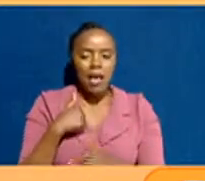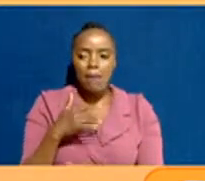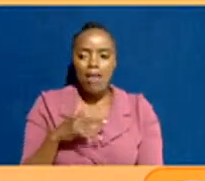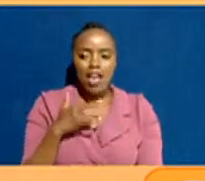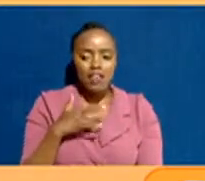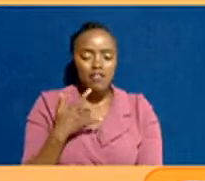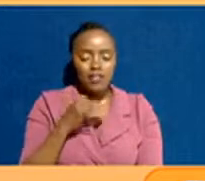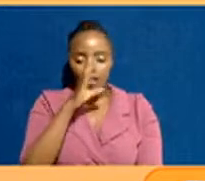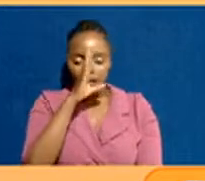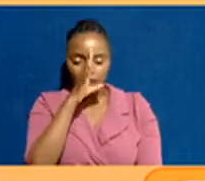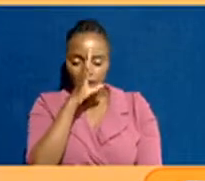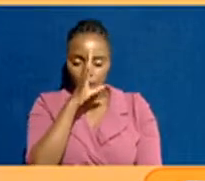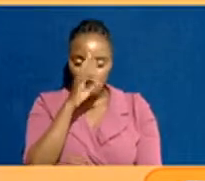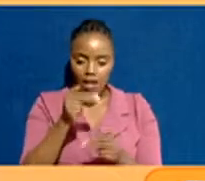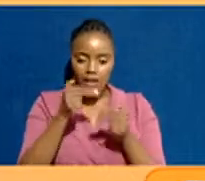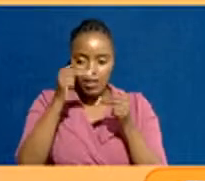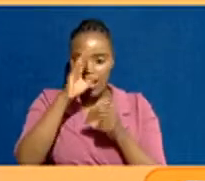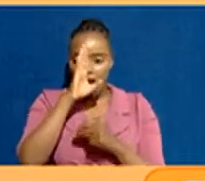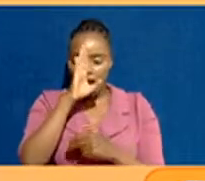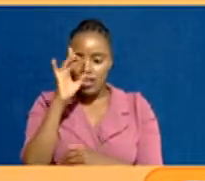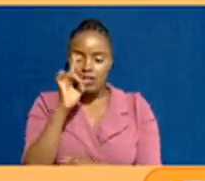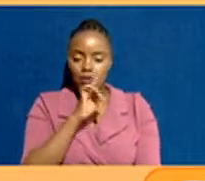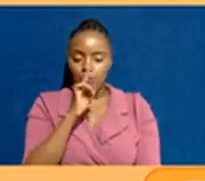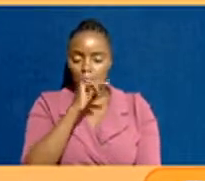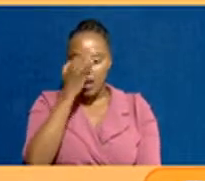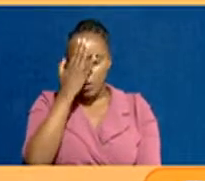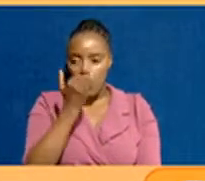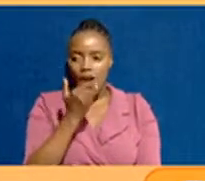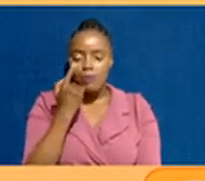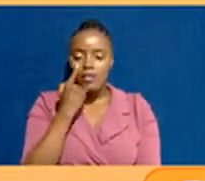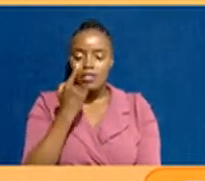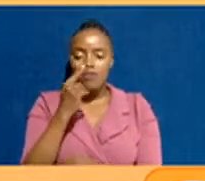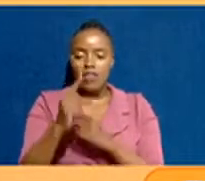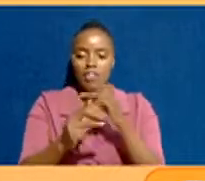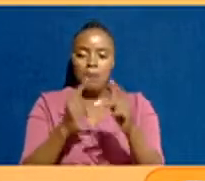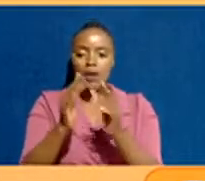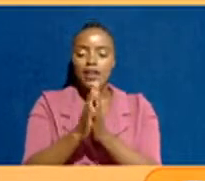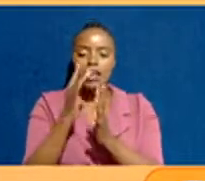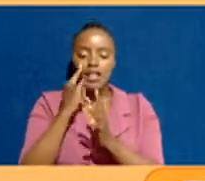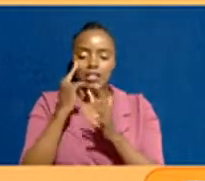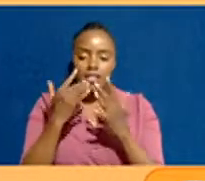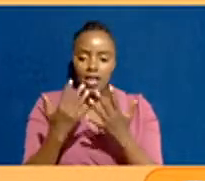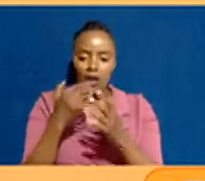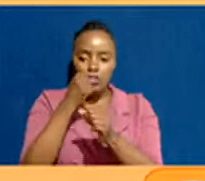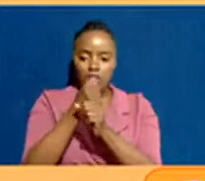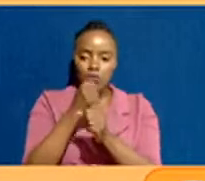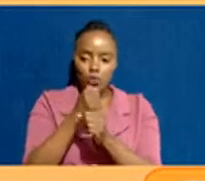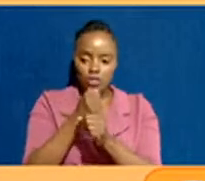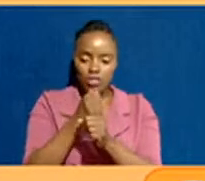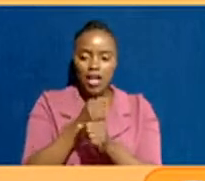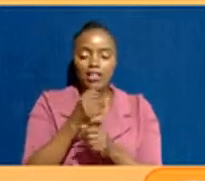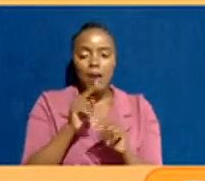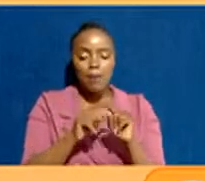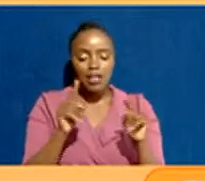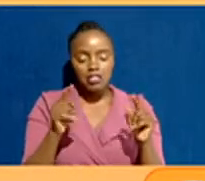I really doubt it. I highly doubt it, because I looked at the process and I saw how it moved.